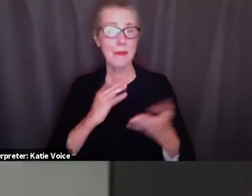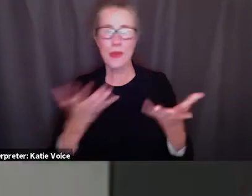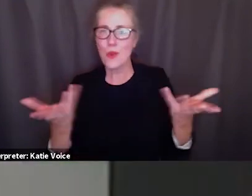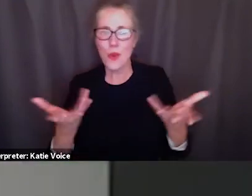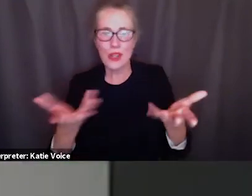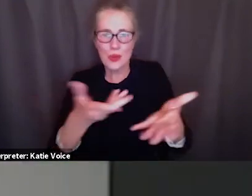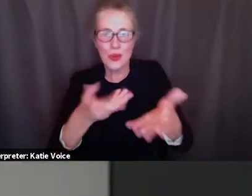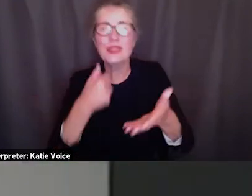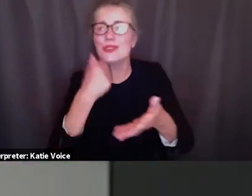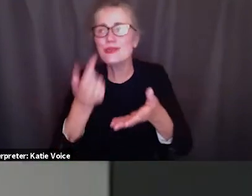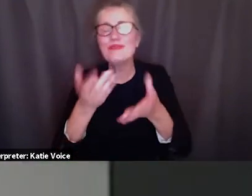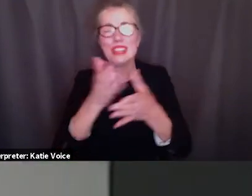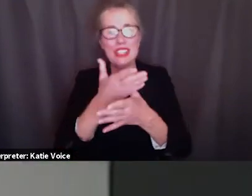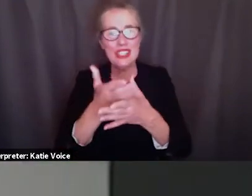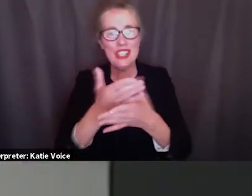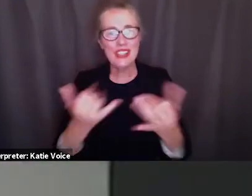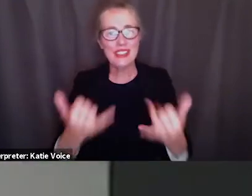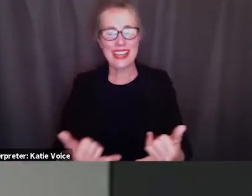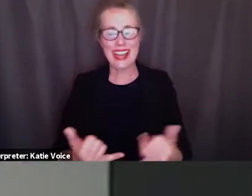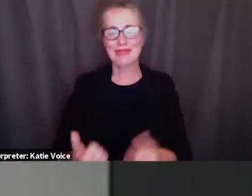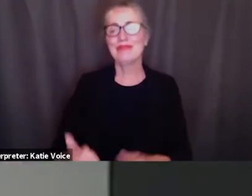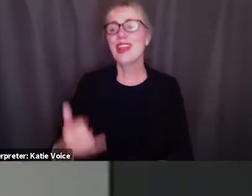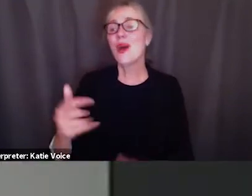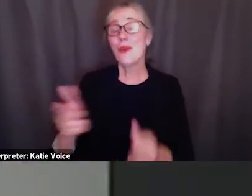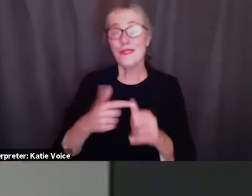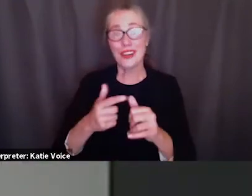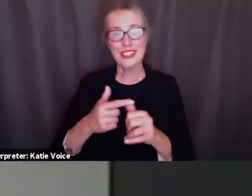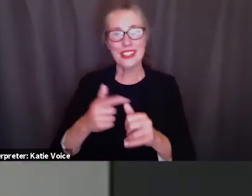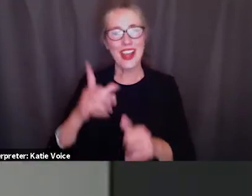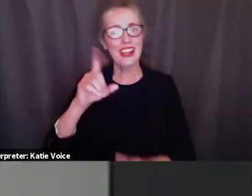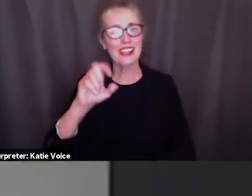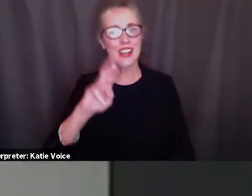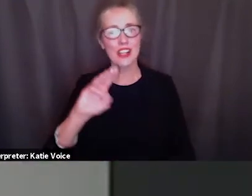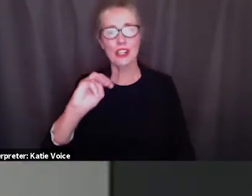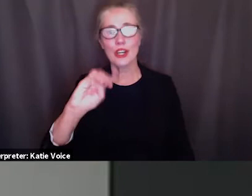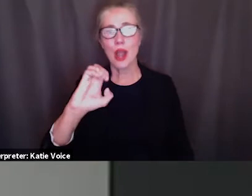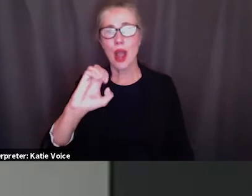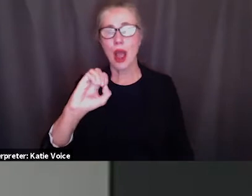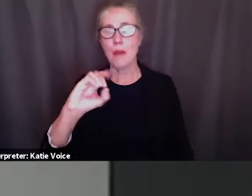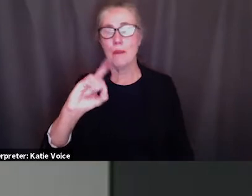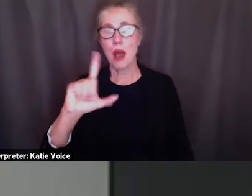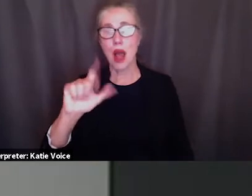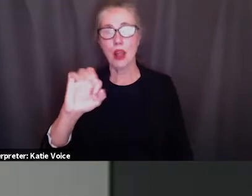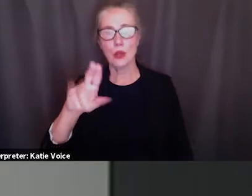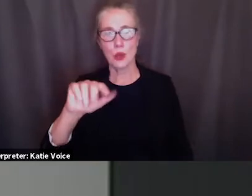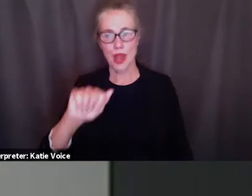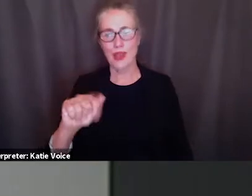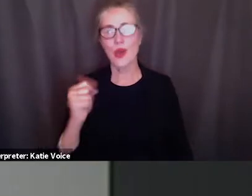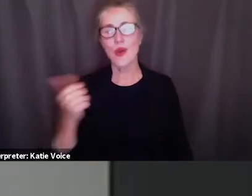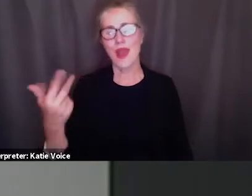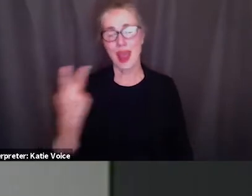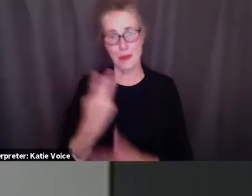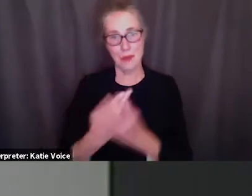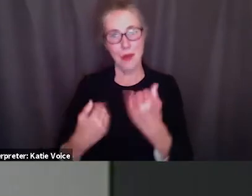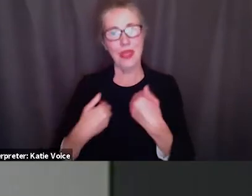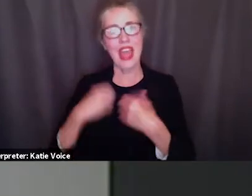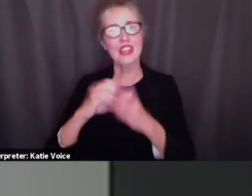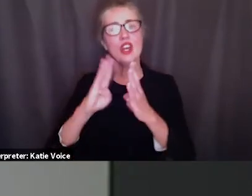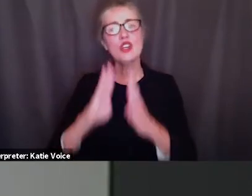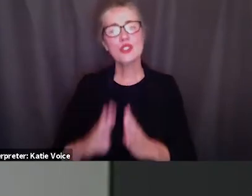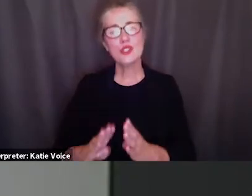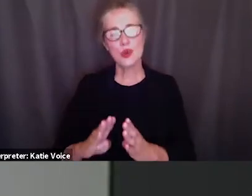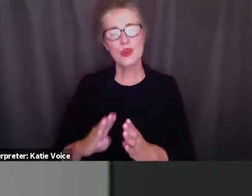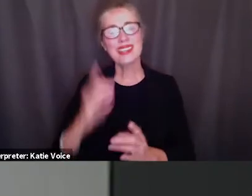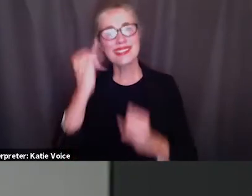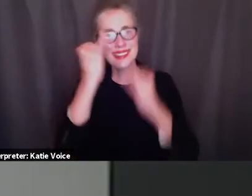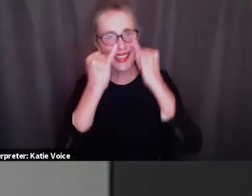Dr. Maldonado and I had our student advisory council, which was very insightful. It was great to have direct feedback